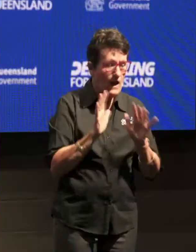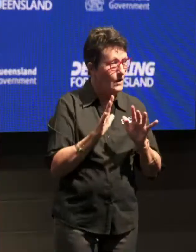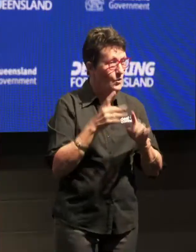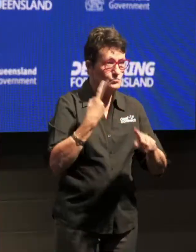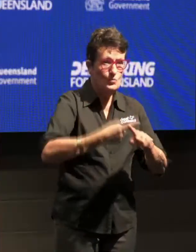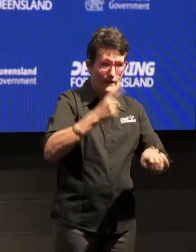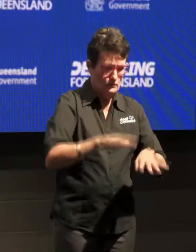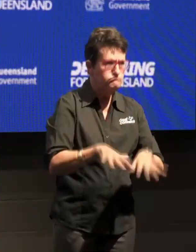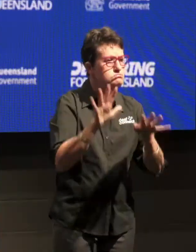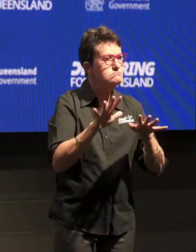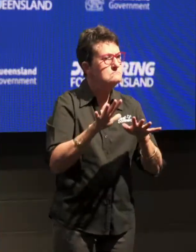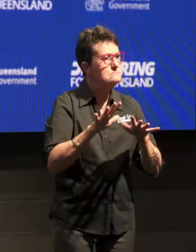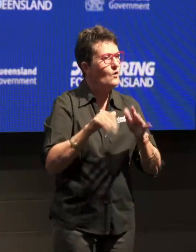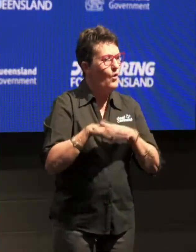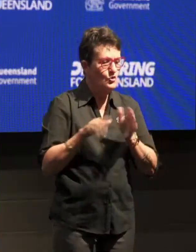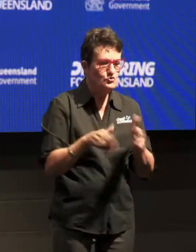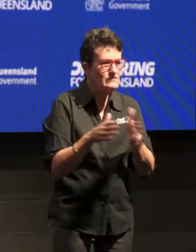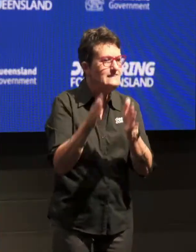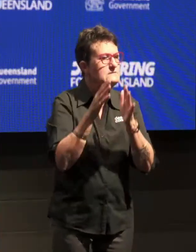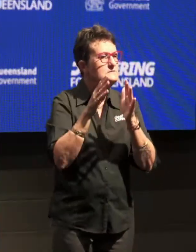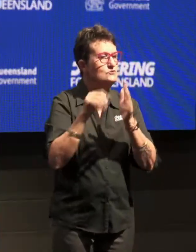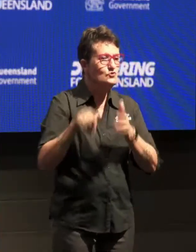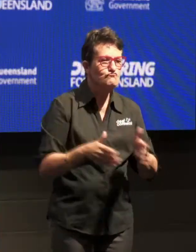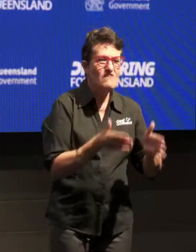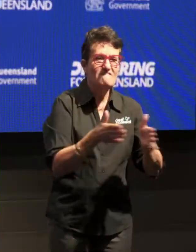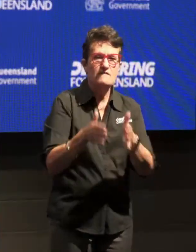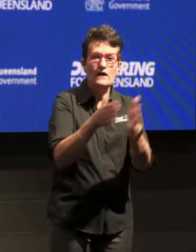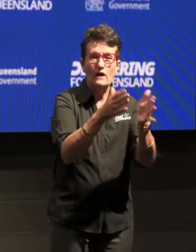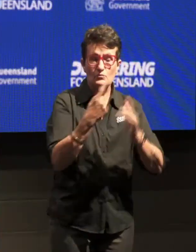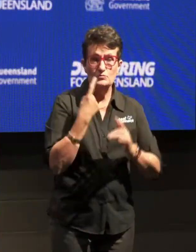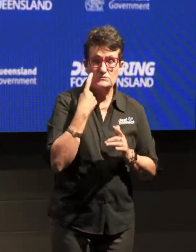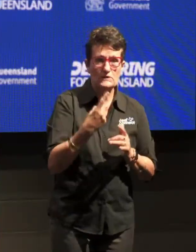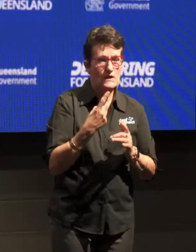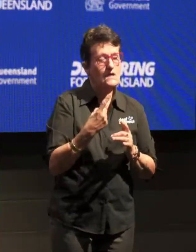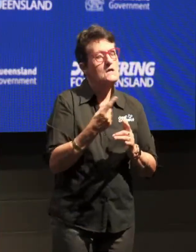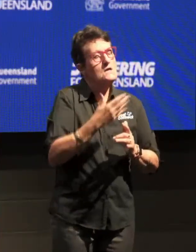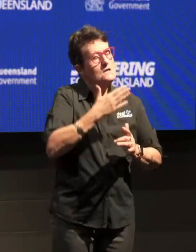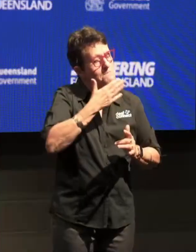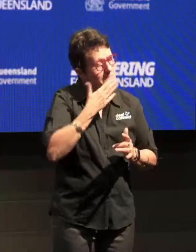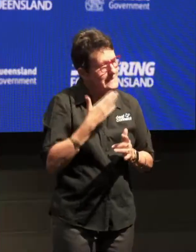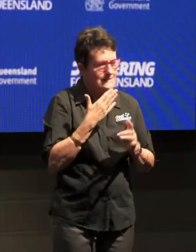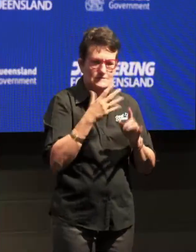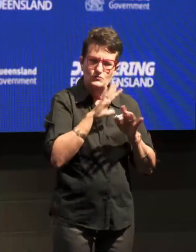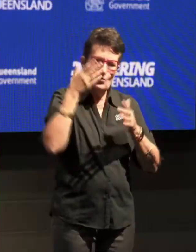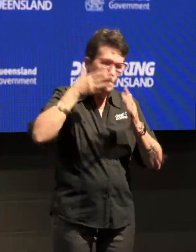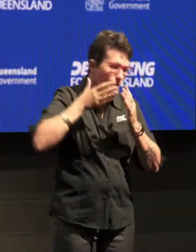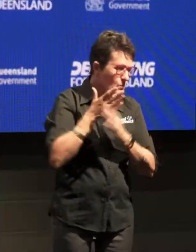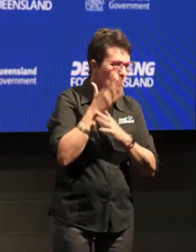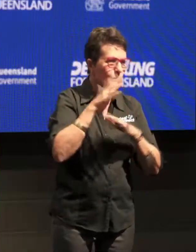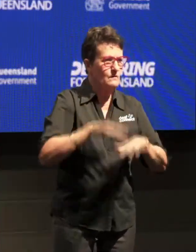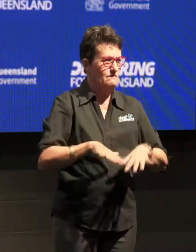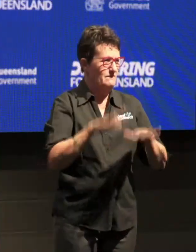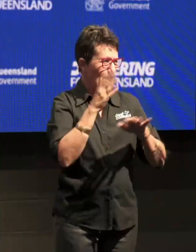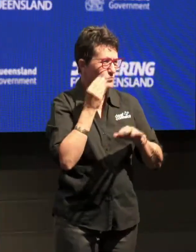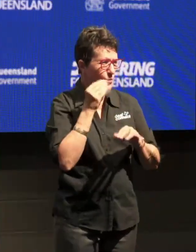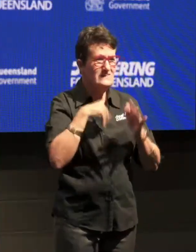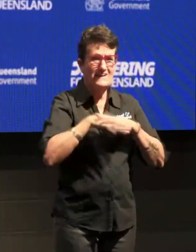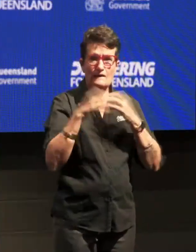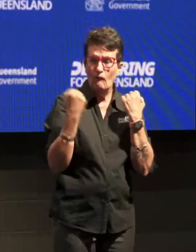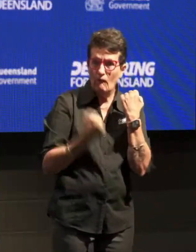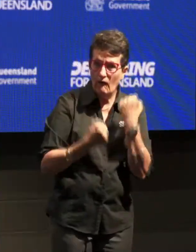of levels across creeks and rivers. And as I said to you, we can't stress enough to stay out of floodwaters, in particular in